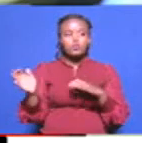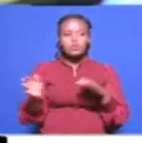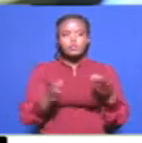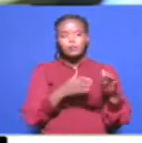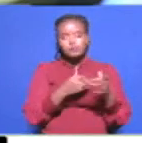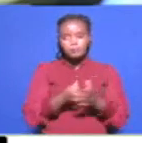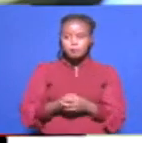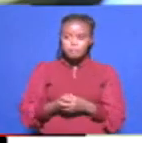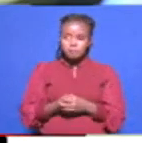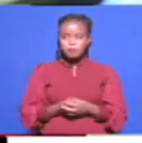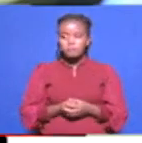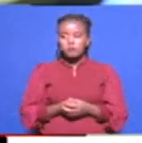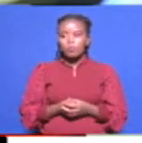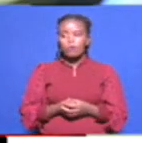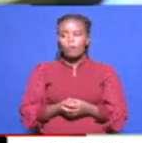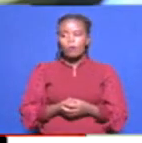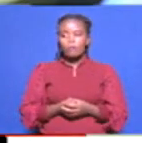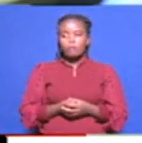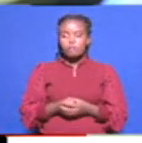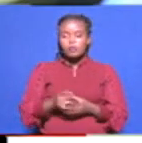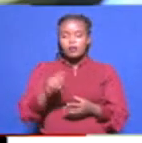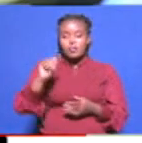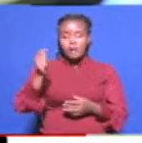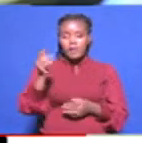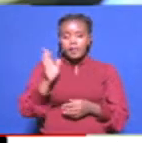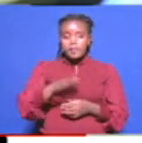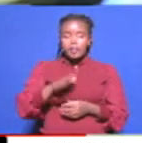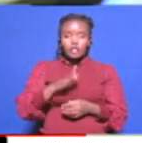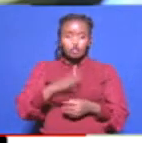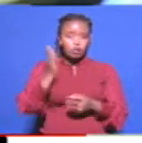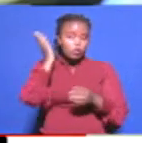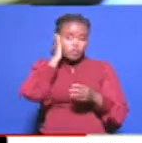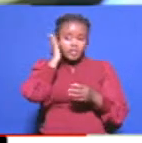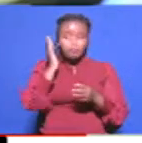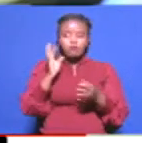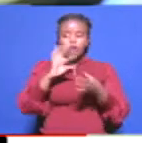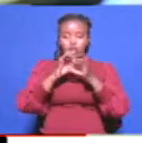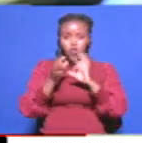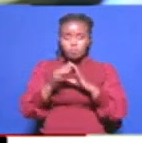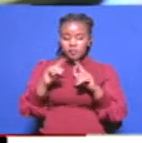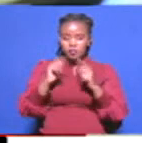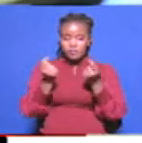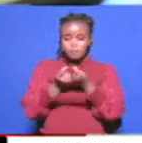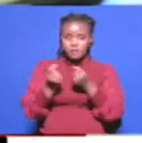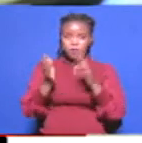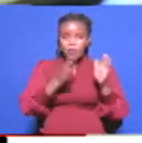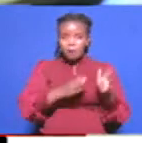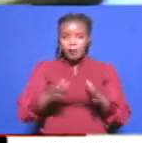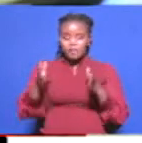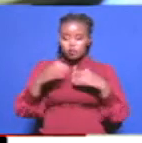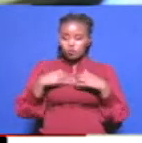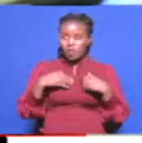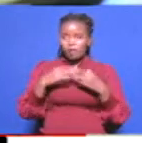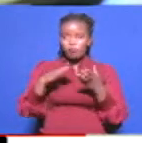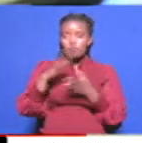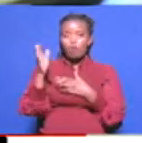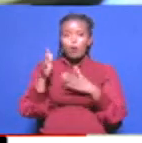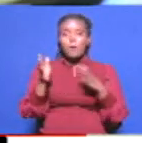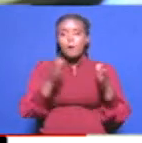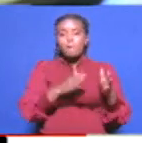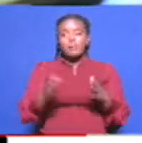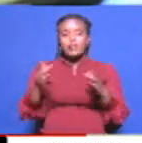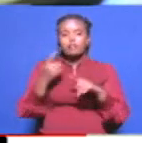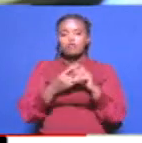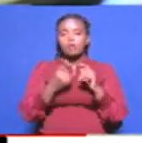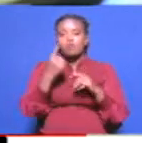Kenya National Women's Deaf Basketball Team is targeting a top five finish at the 24th Summer Deaf Olympics, set to be held from the 1st to